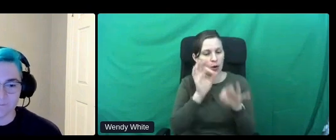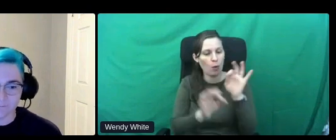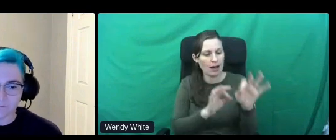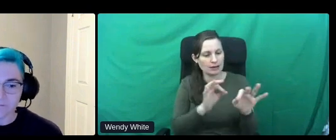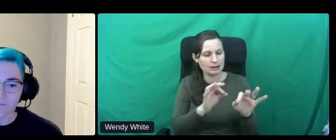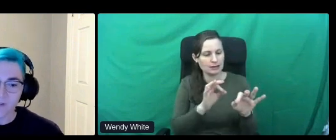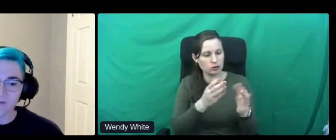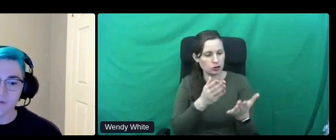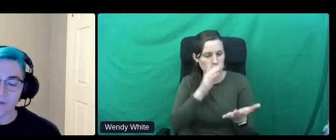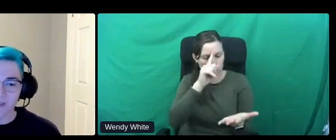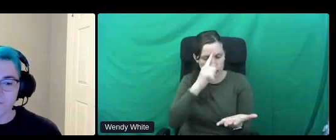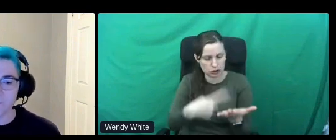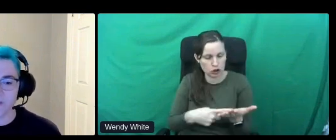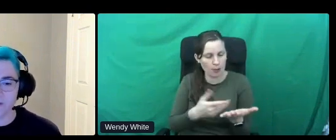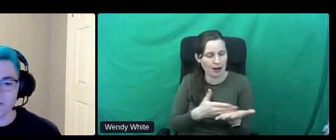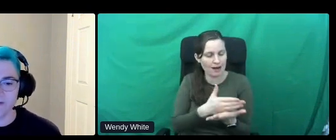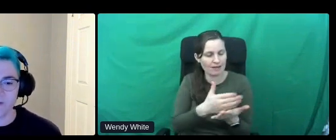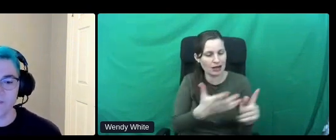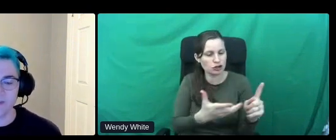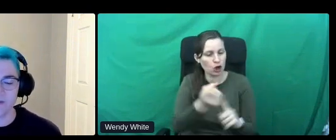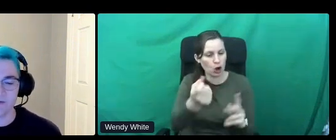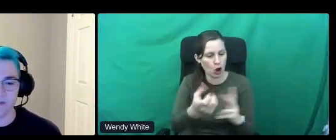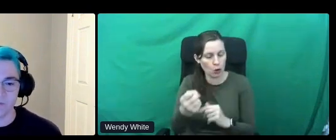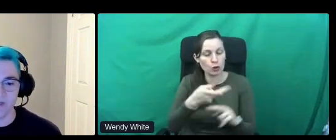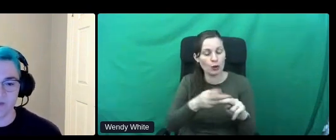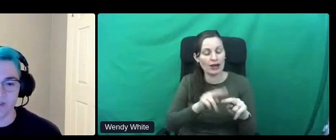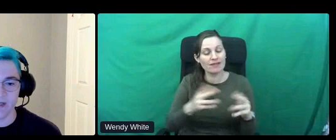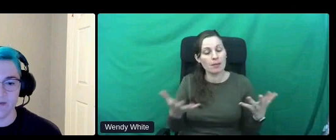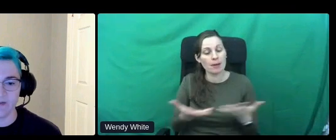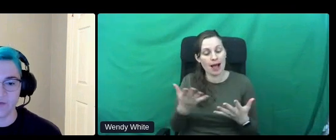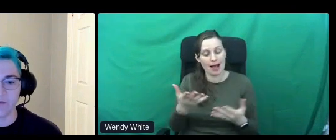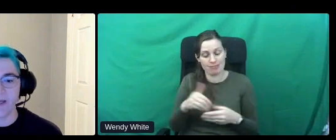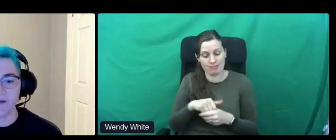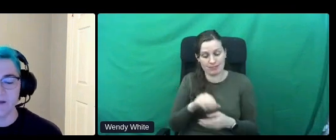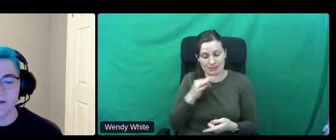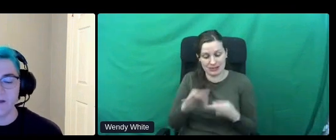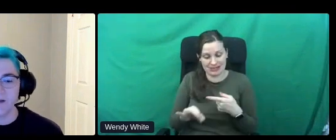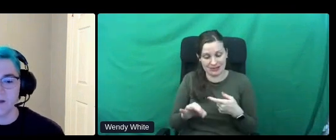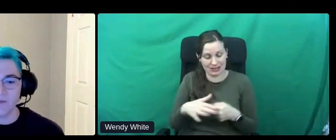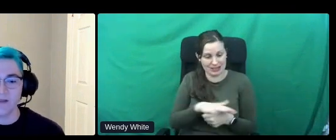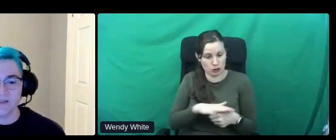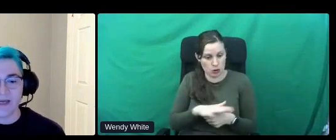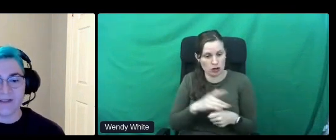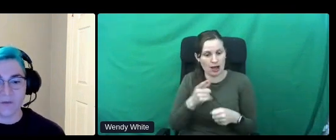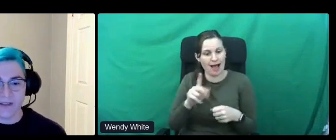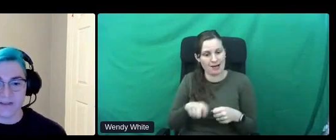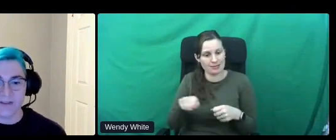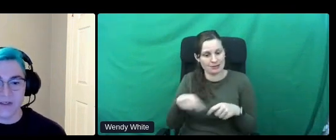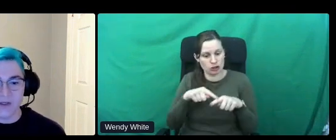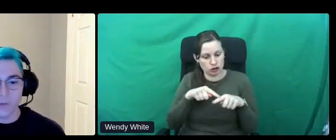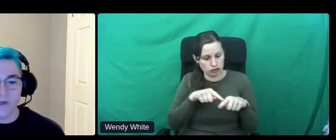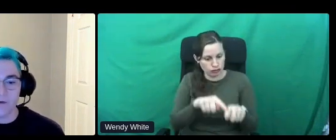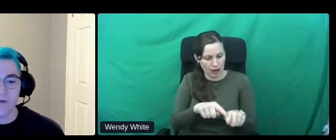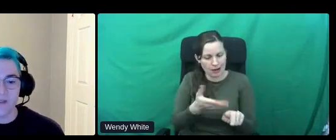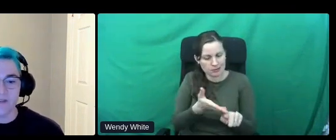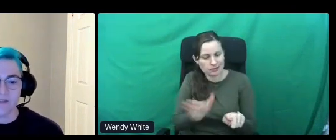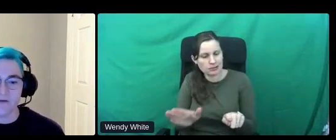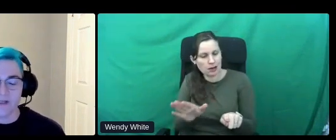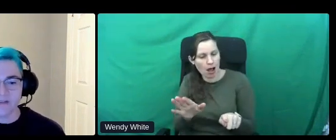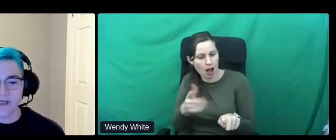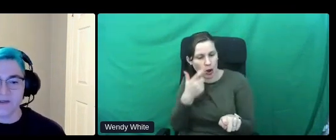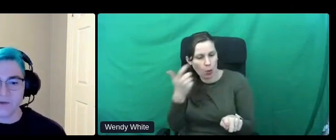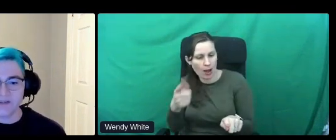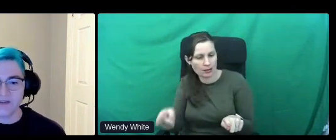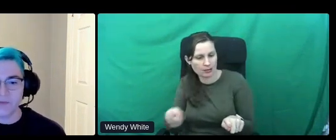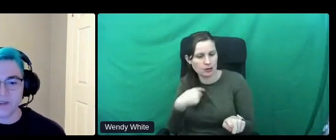goals. So if a player is in a particular situation and they track a side quest, we are going to consider